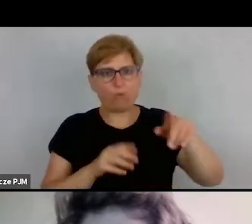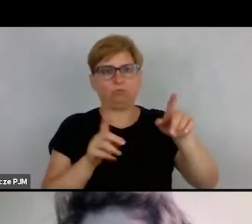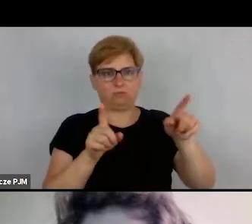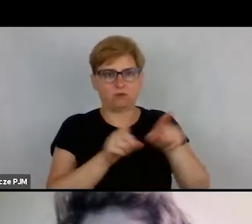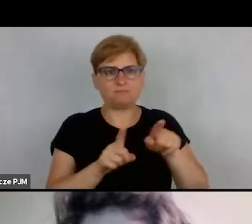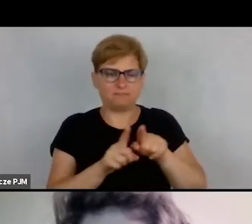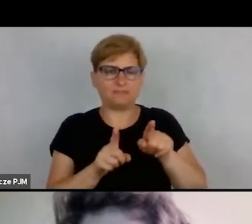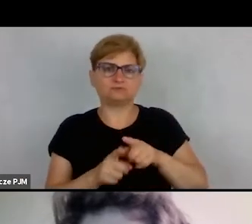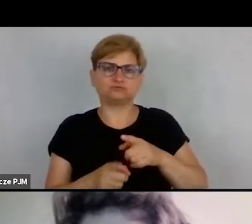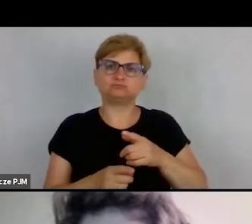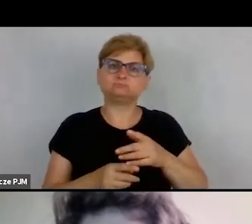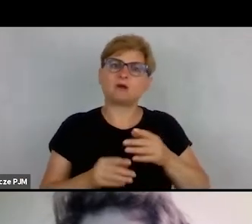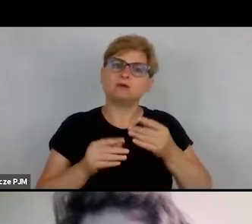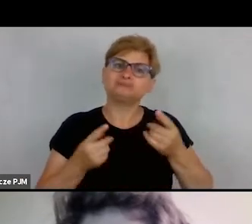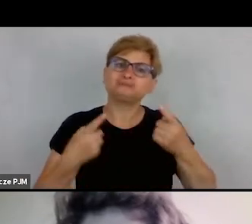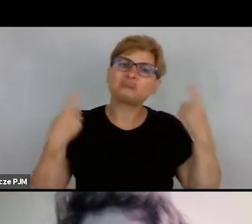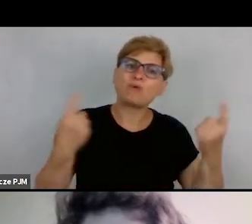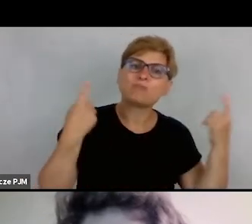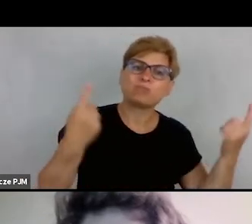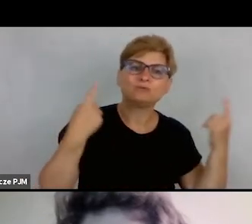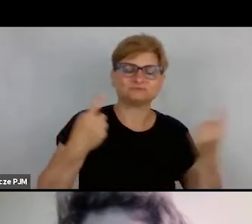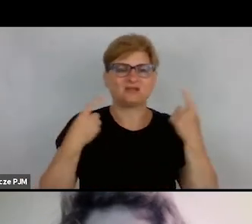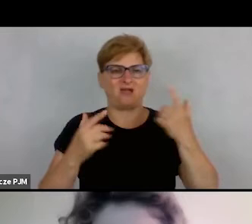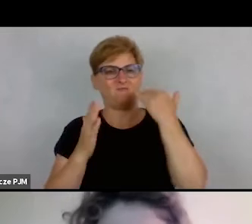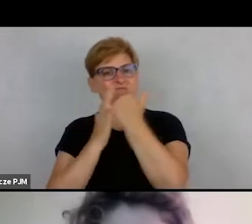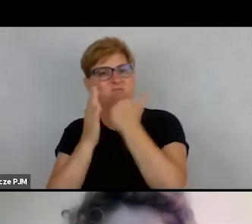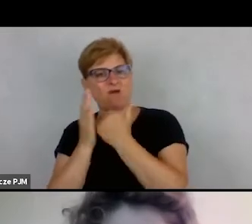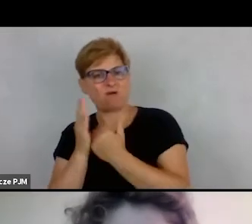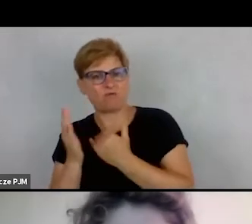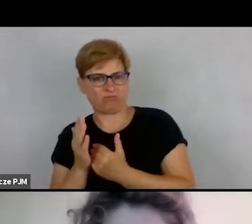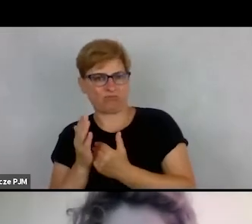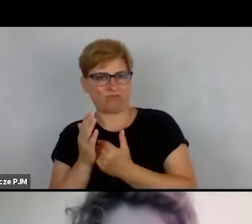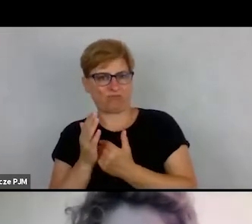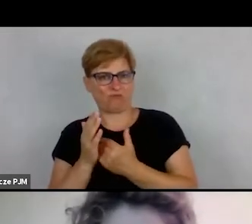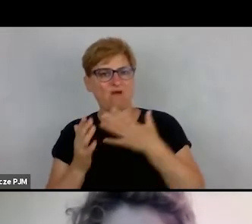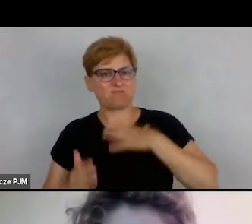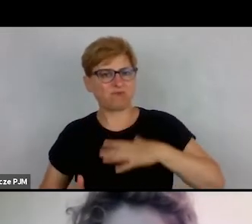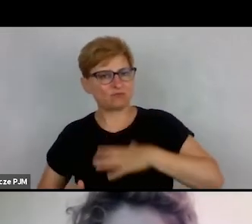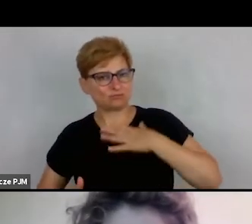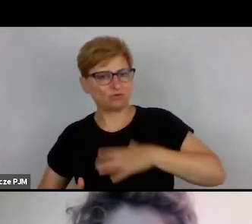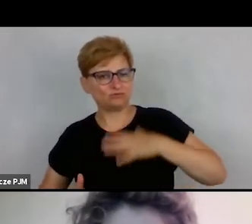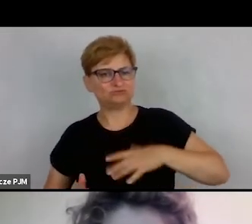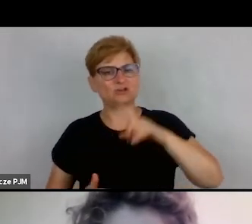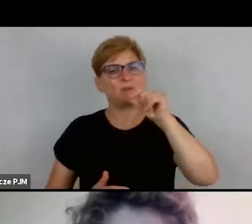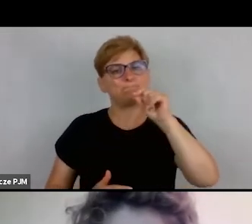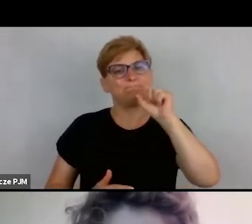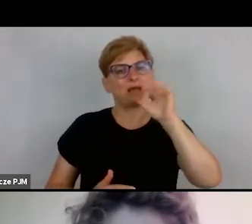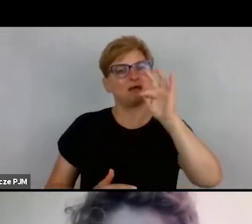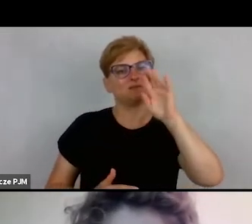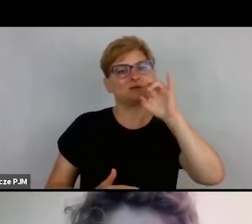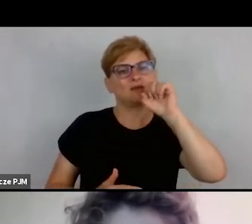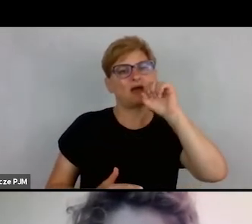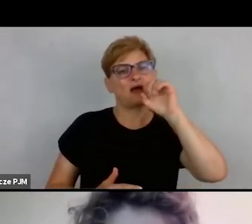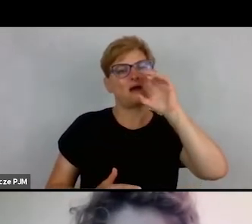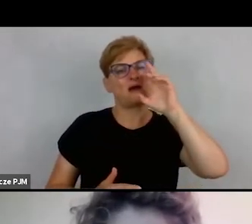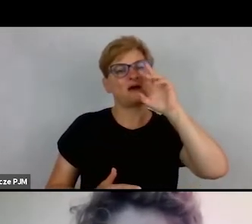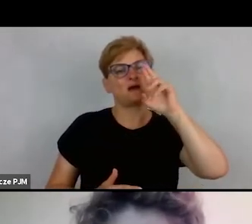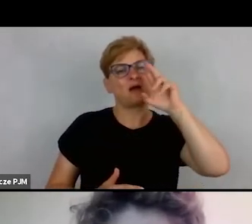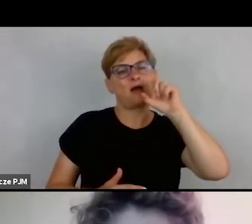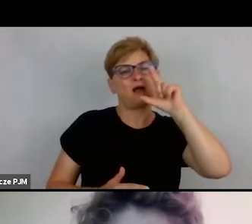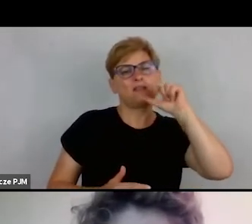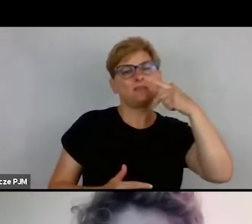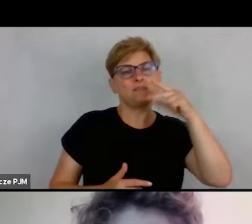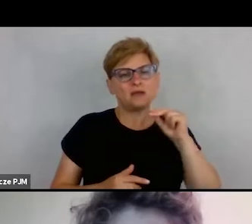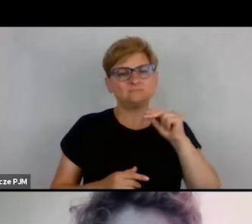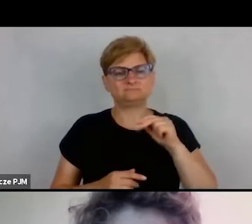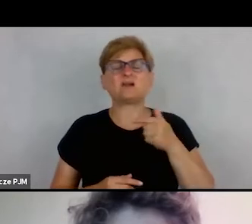ideas about manhood are bad for women and they're bad for men. And that gives us tremendous traction to propose